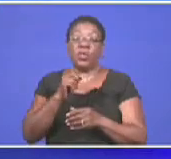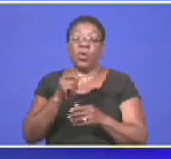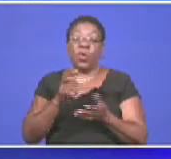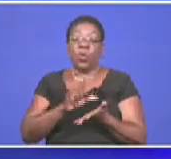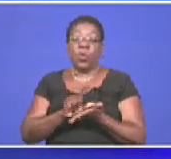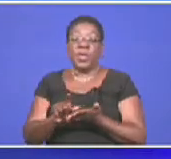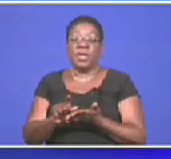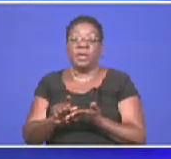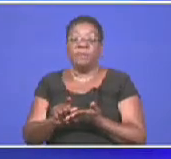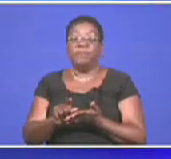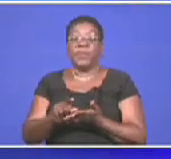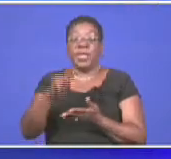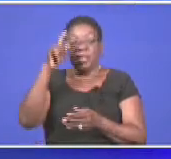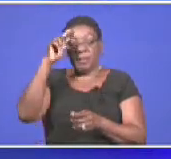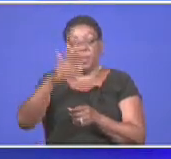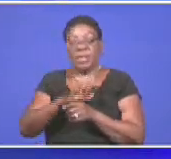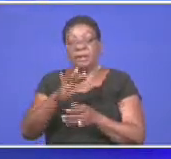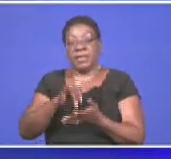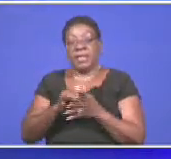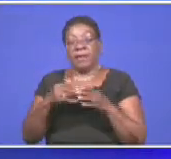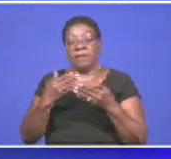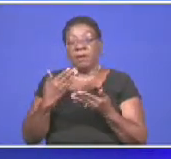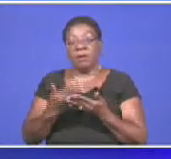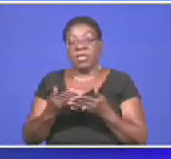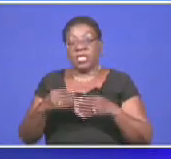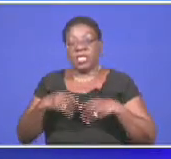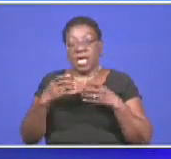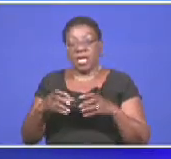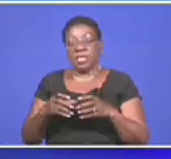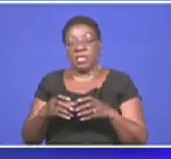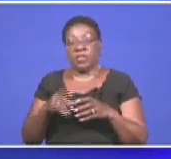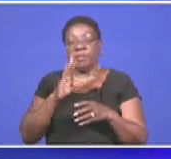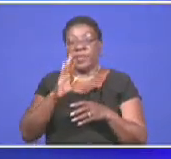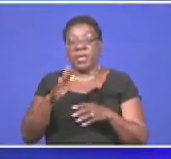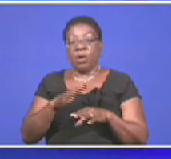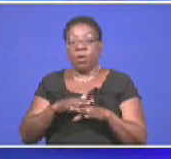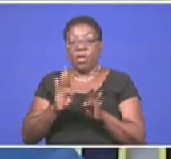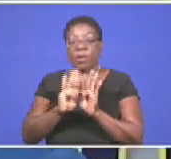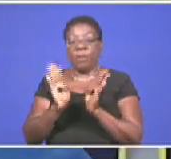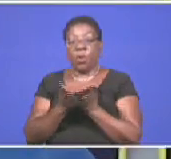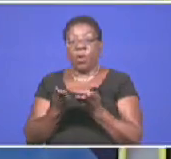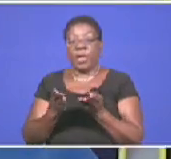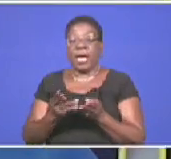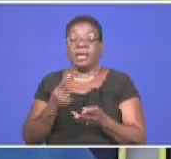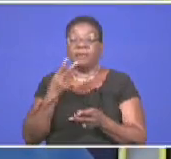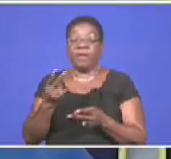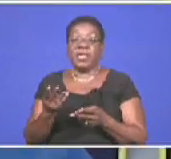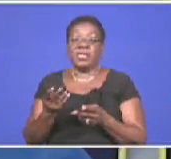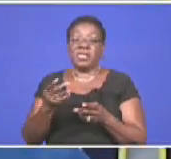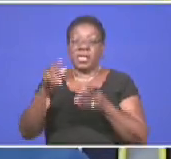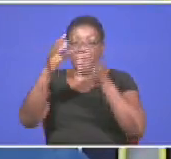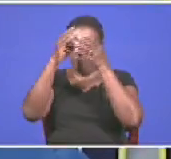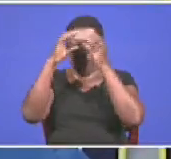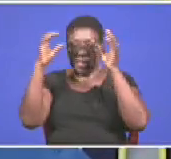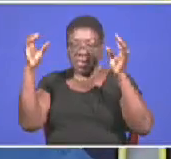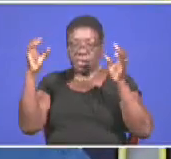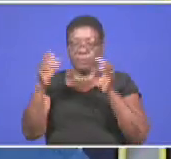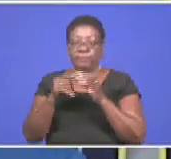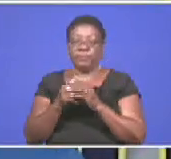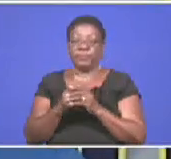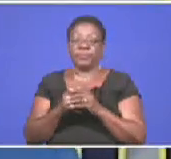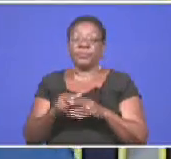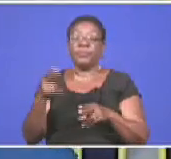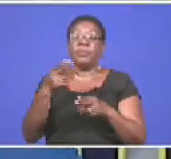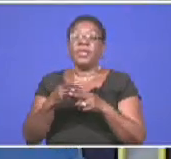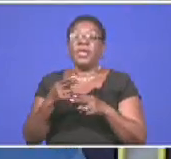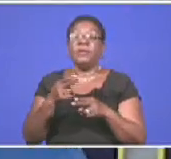Roy Colbrook, believes he has a good chance to be on the new board as the vice president. I was nominated not just by the Bahamas, but